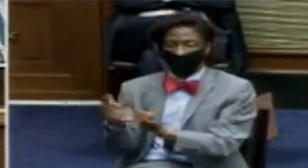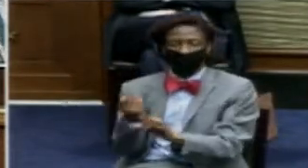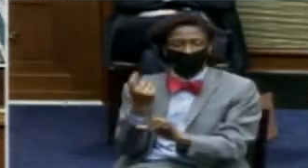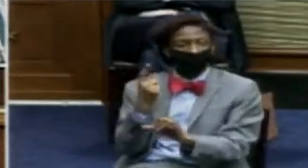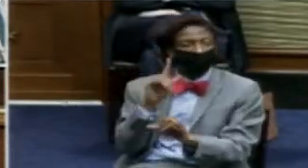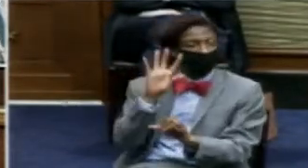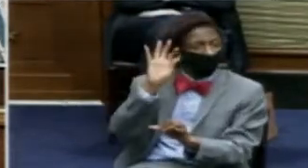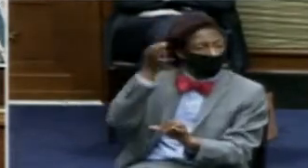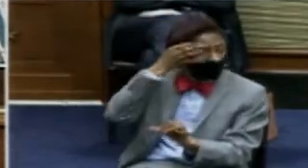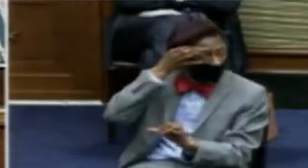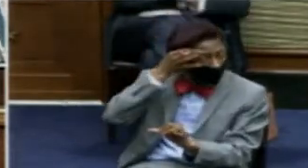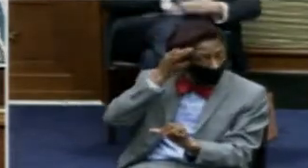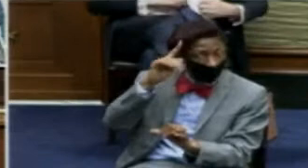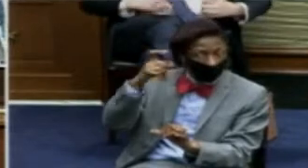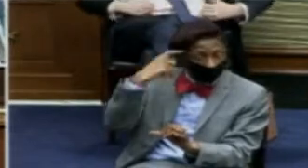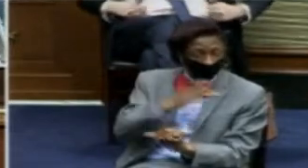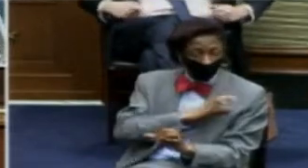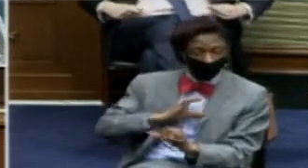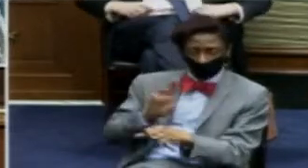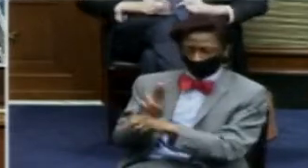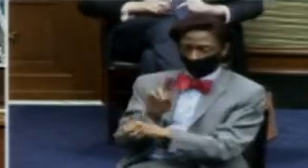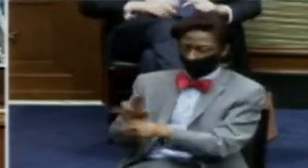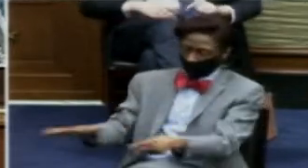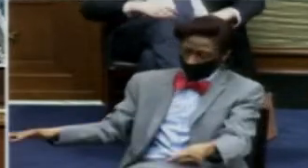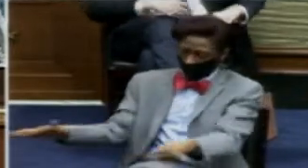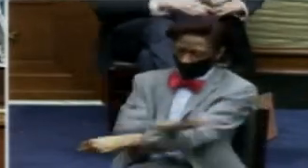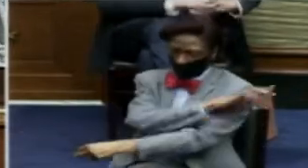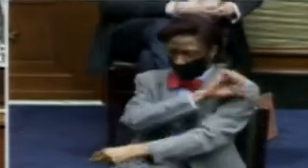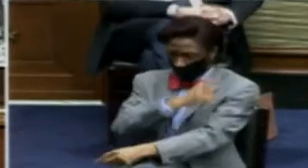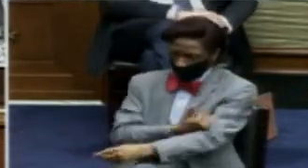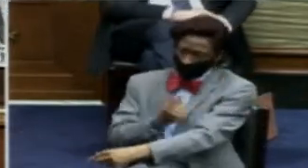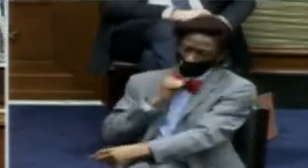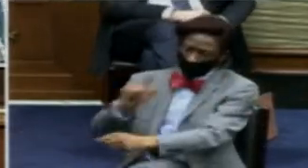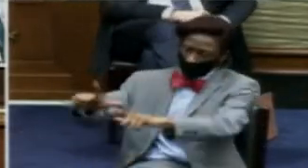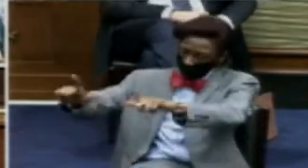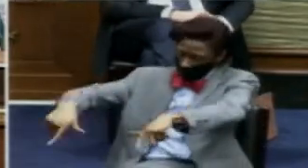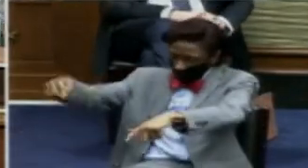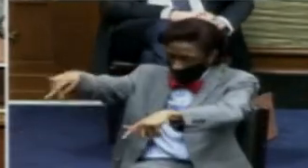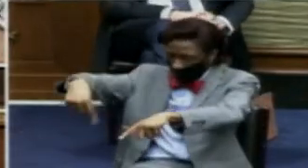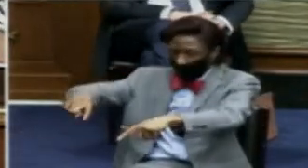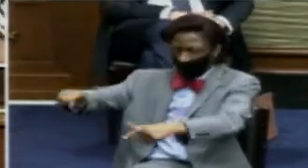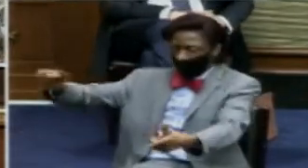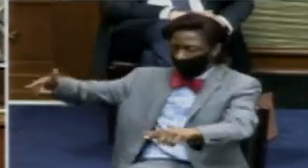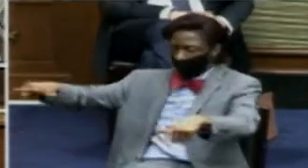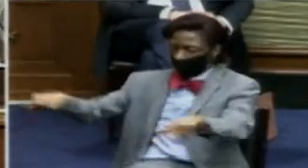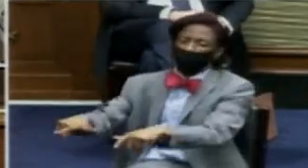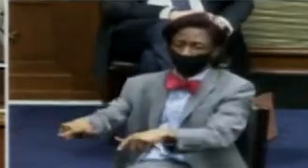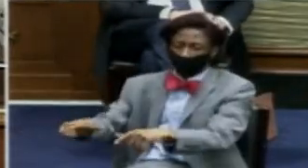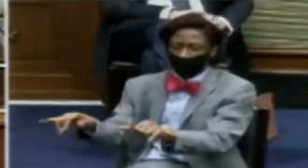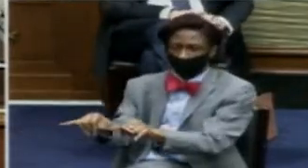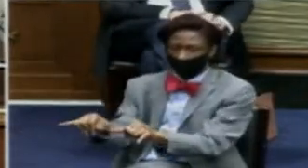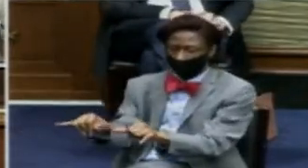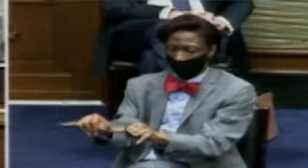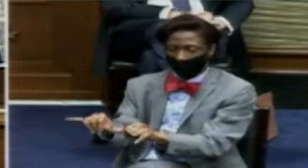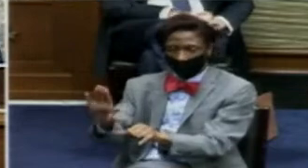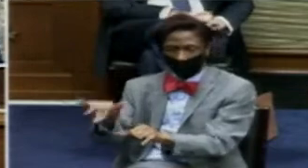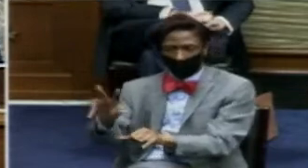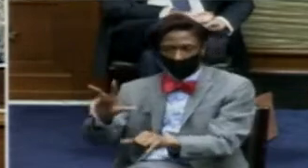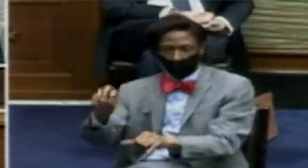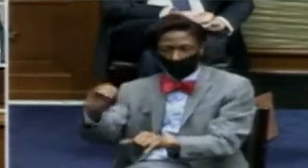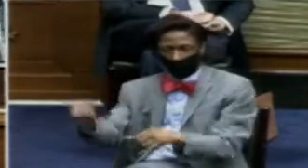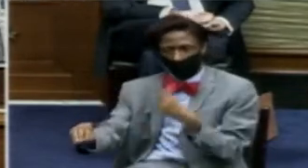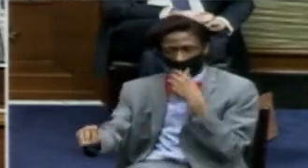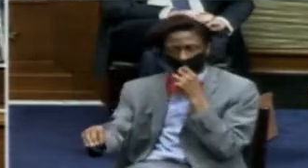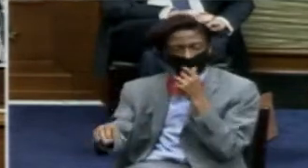its complete authority over the federal district to previously reduce the size of the federal district by 30%.